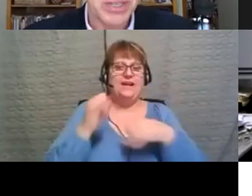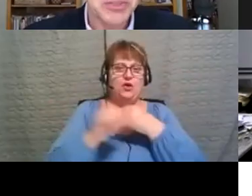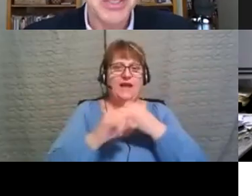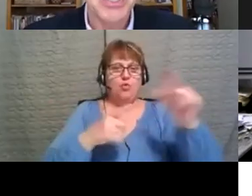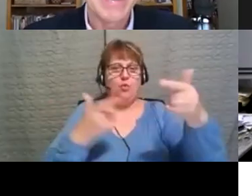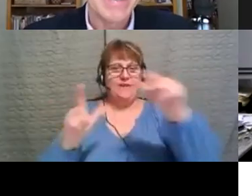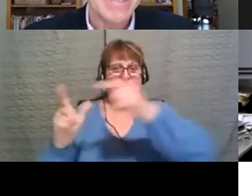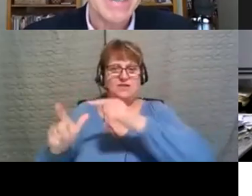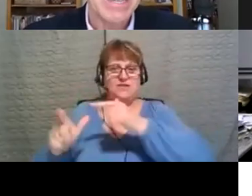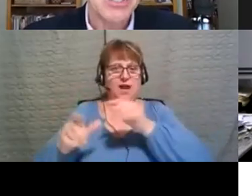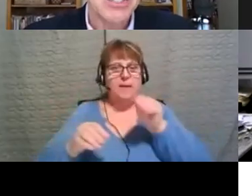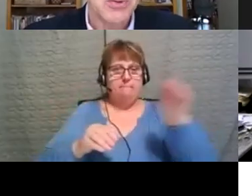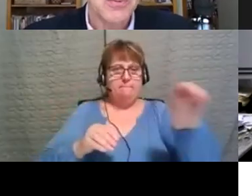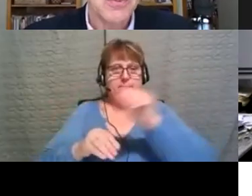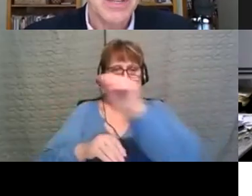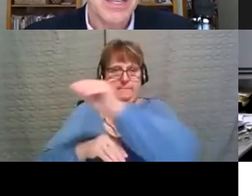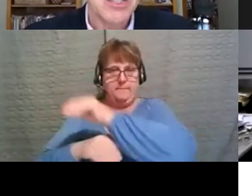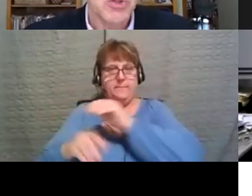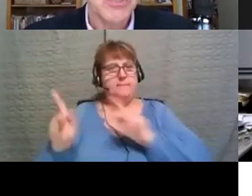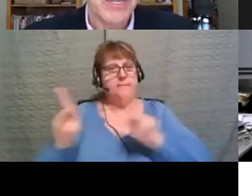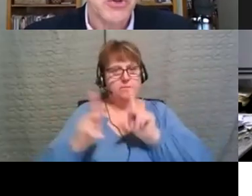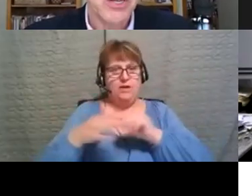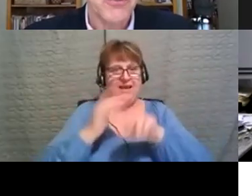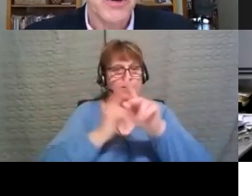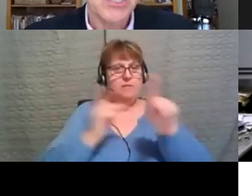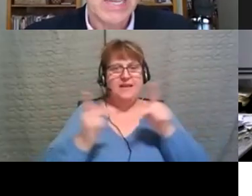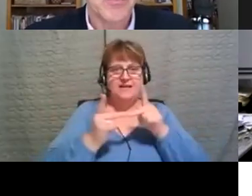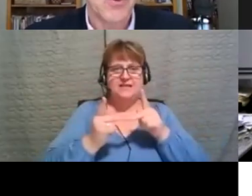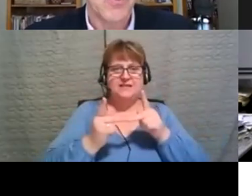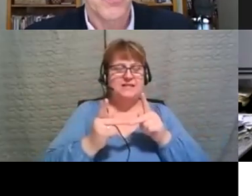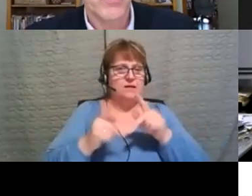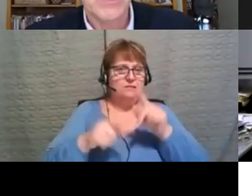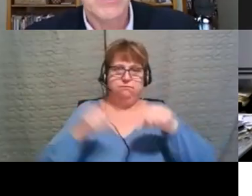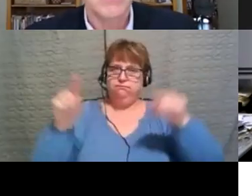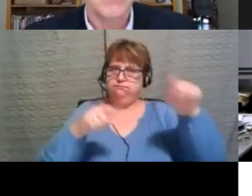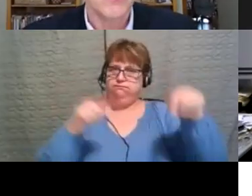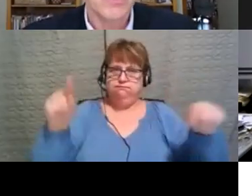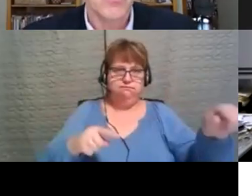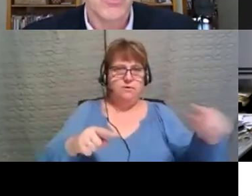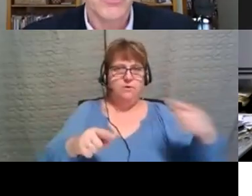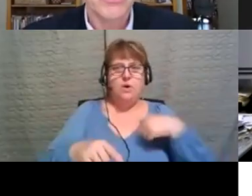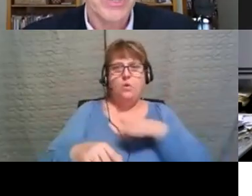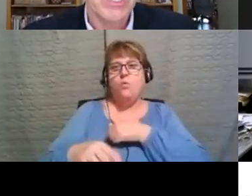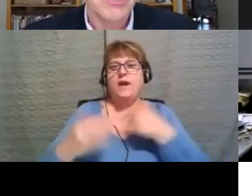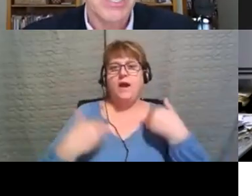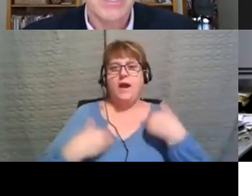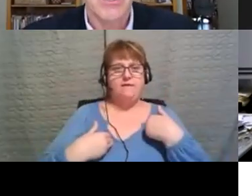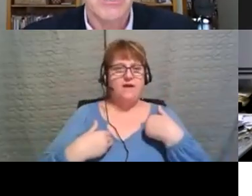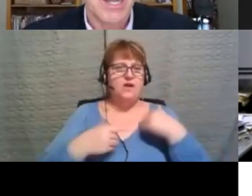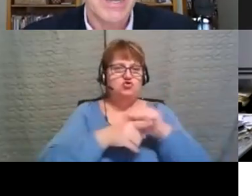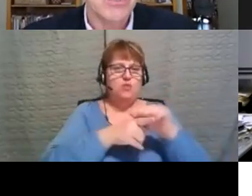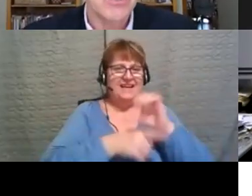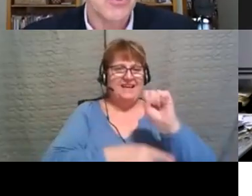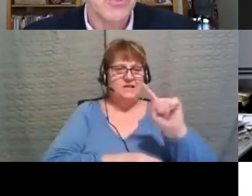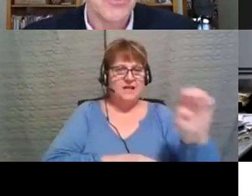and placements. And so it's multifactorial. For example, we work with a training site on